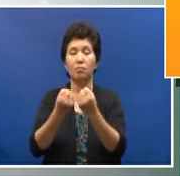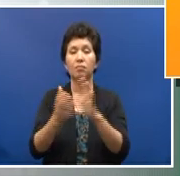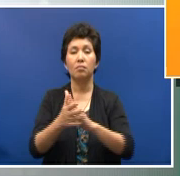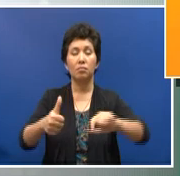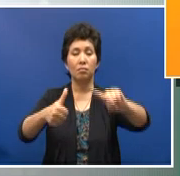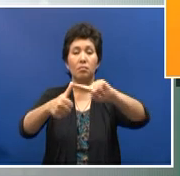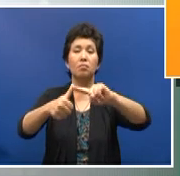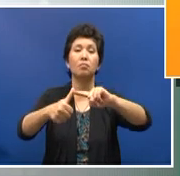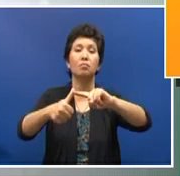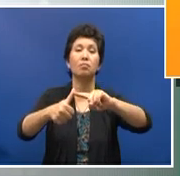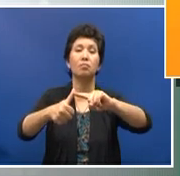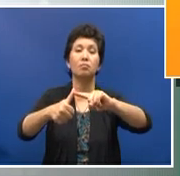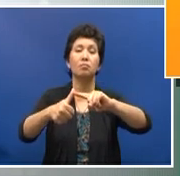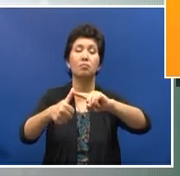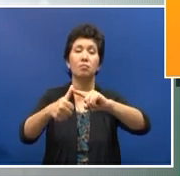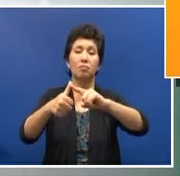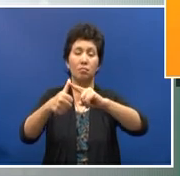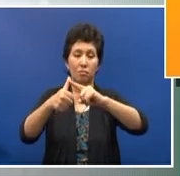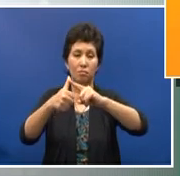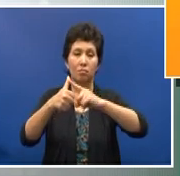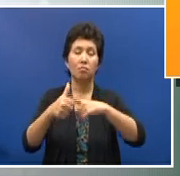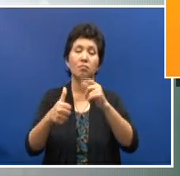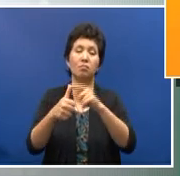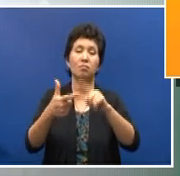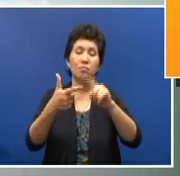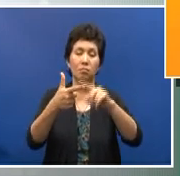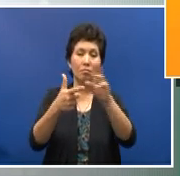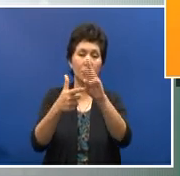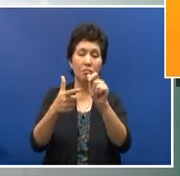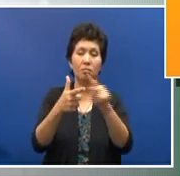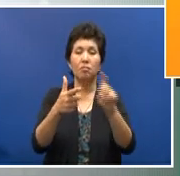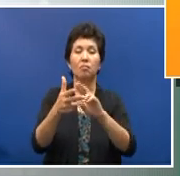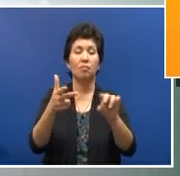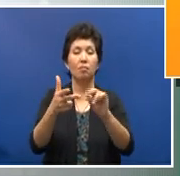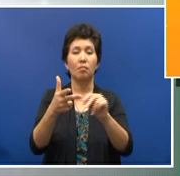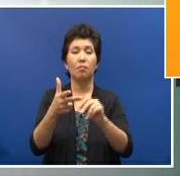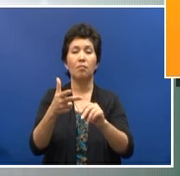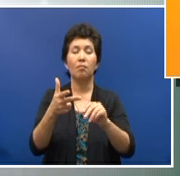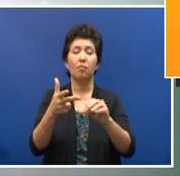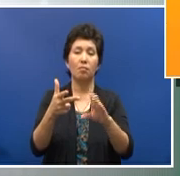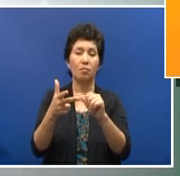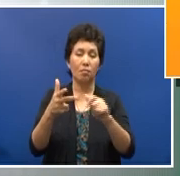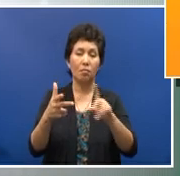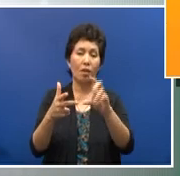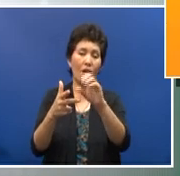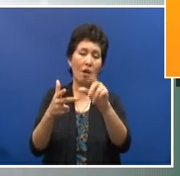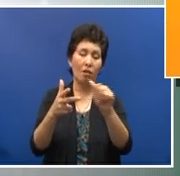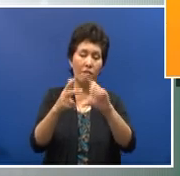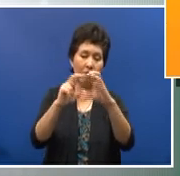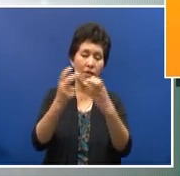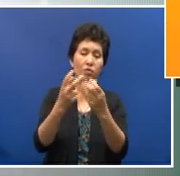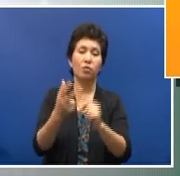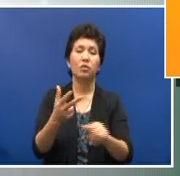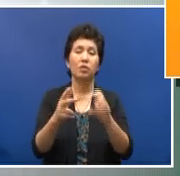first one is the egalitarian societies, okay, and then ranked societies, and also the stratified societies.